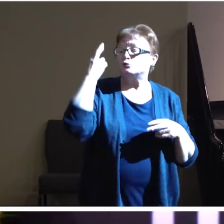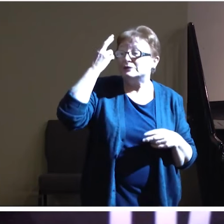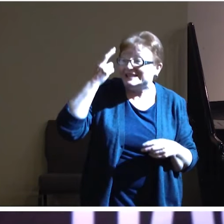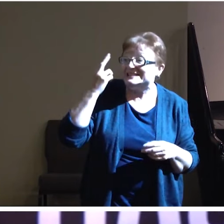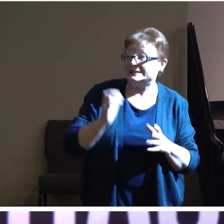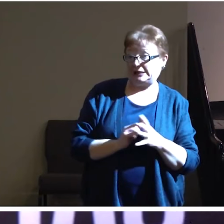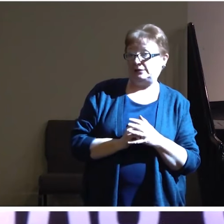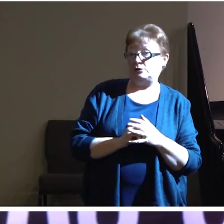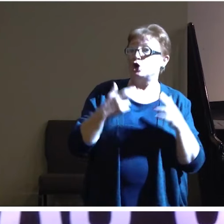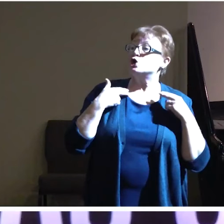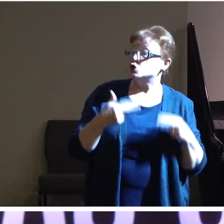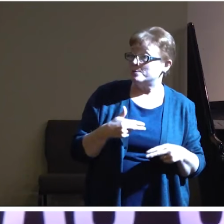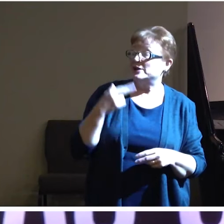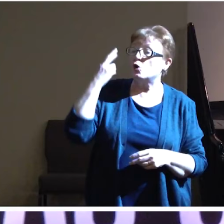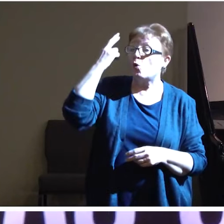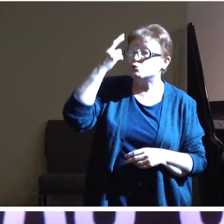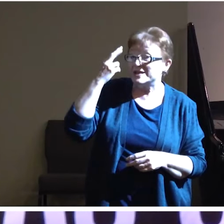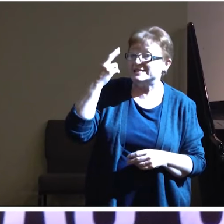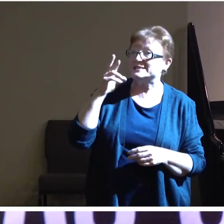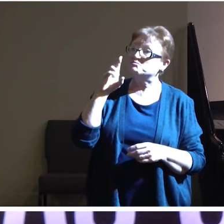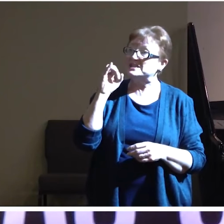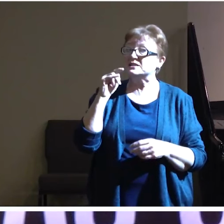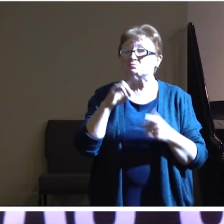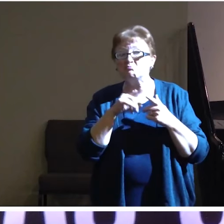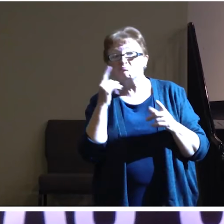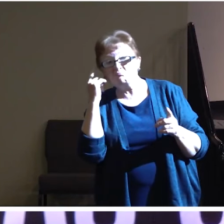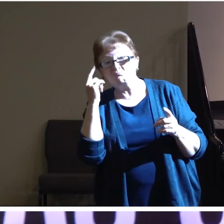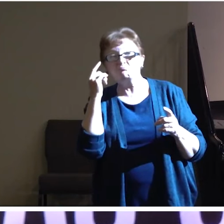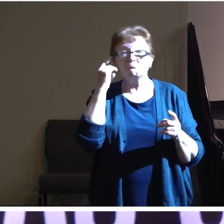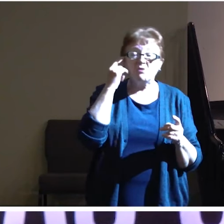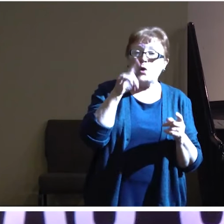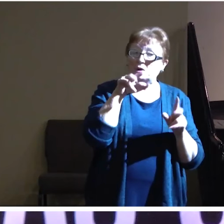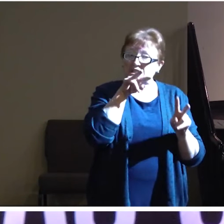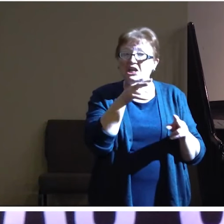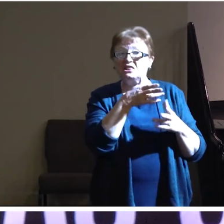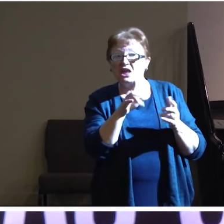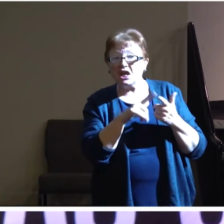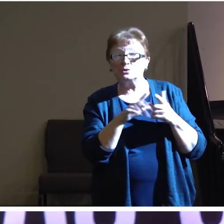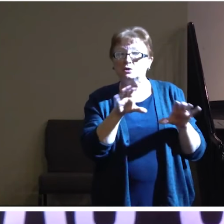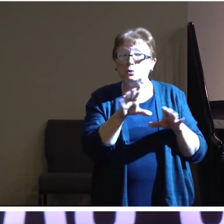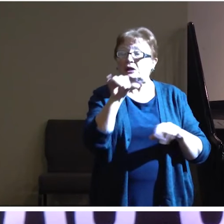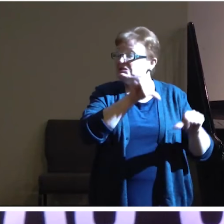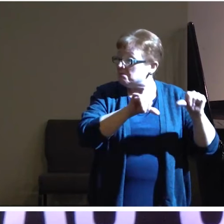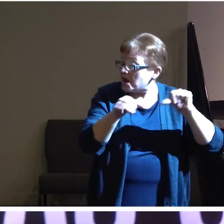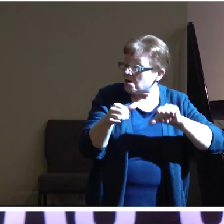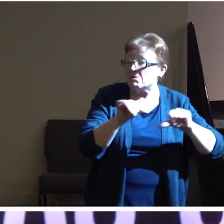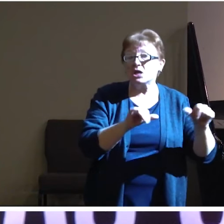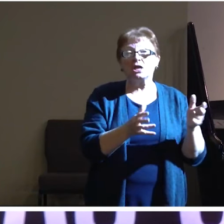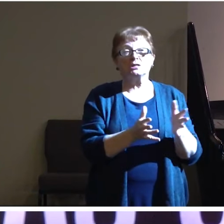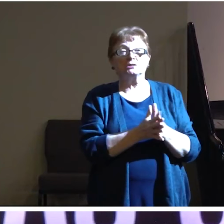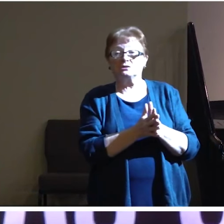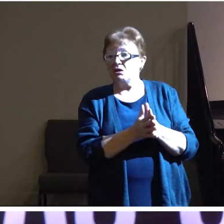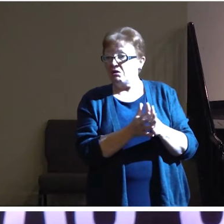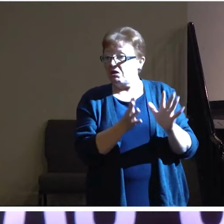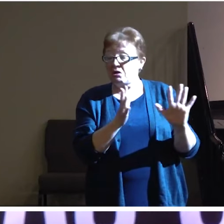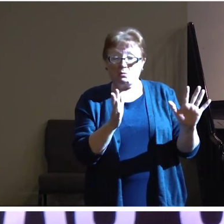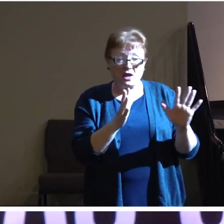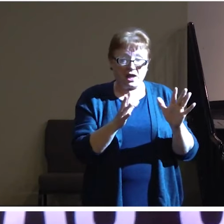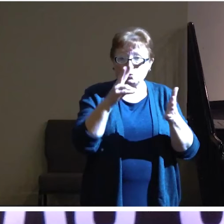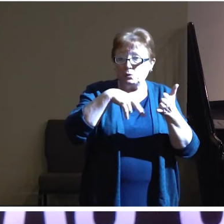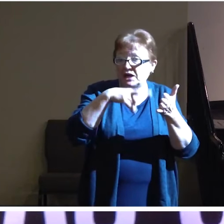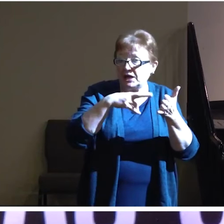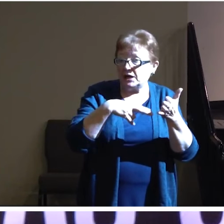true. So we see things, we perform experiments, we read written